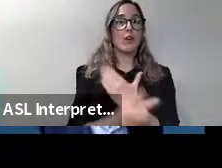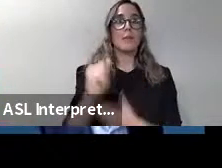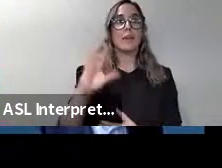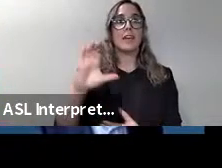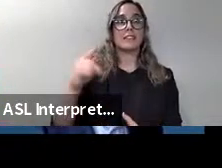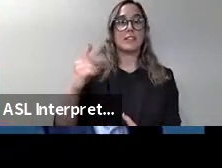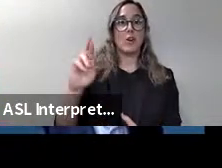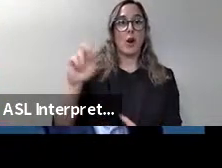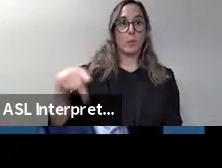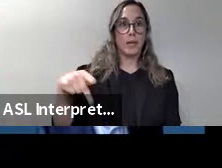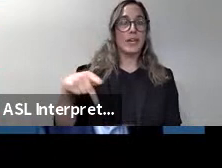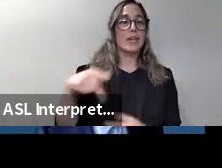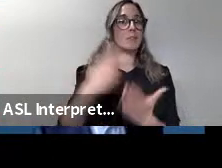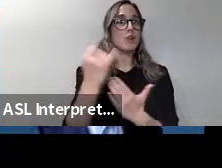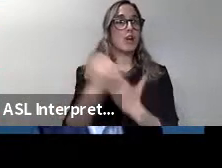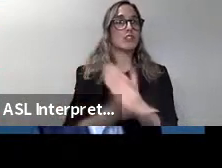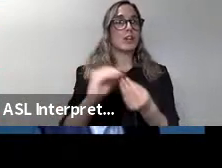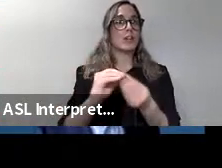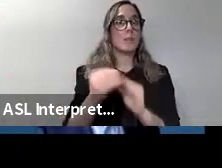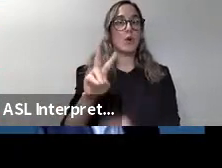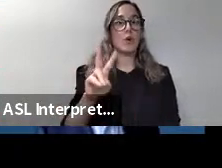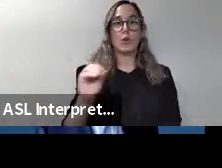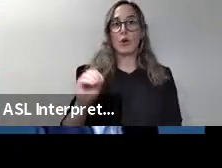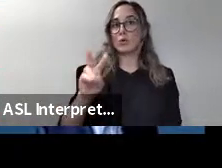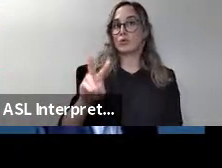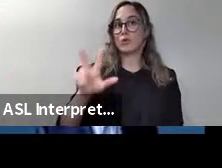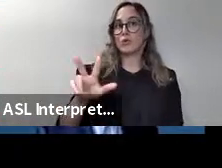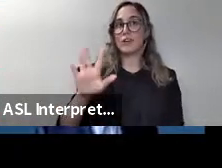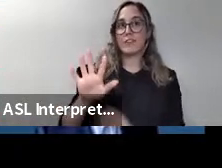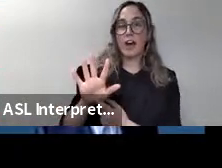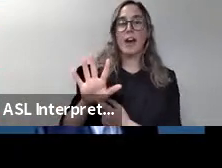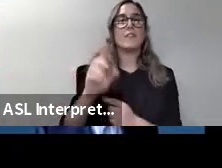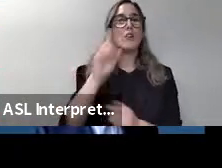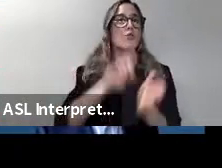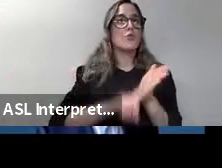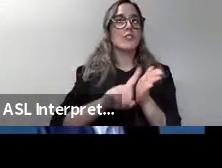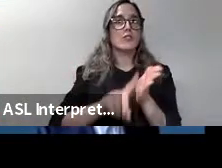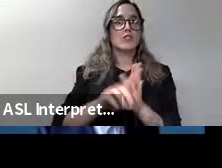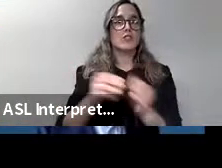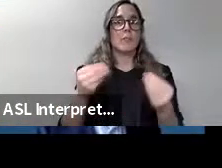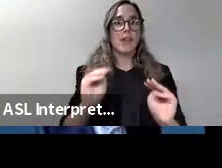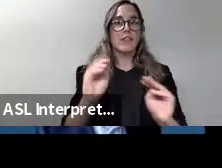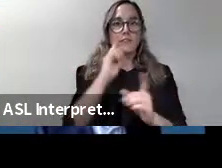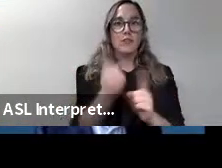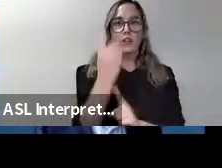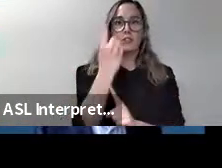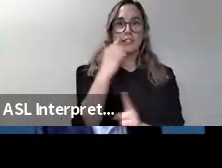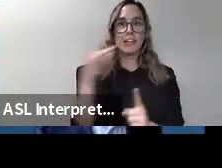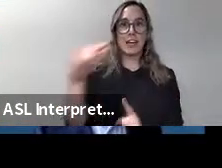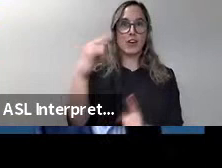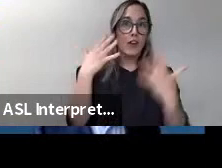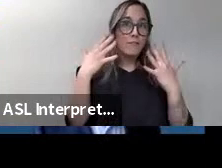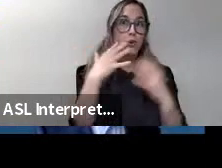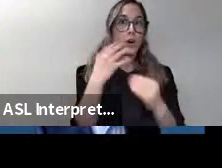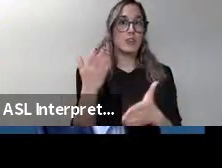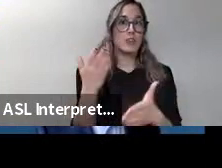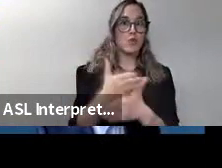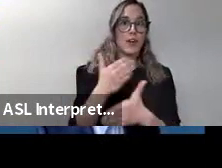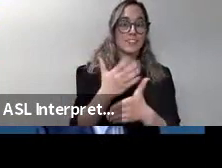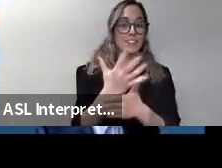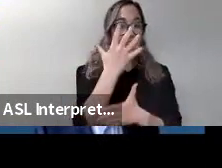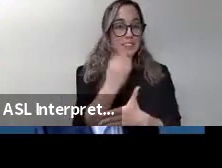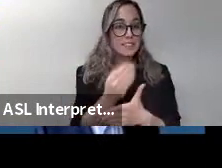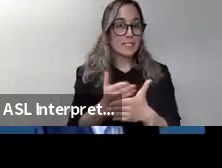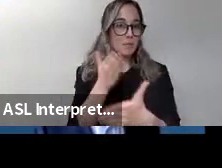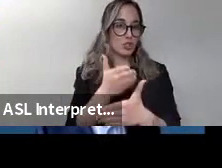number 02-35, which was titled Research Methods for Understanding Aircraft Noise Annoyances and Sleep Disturbance, was to conduct a